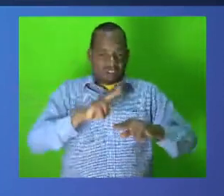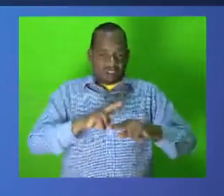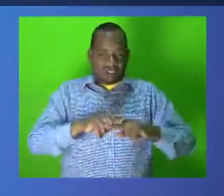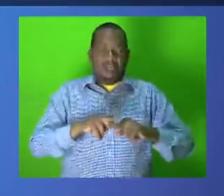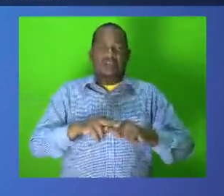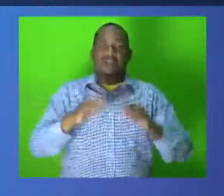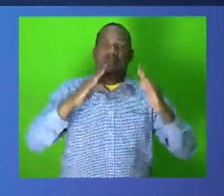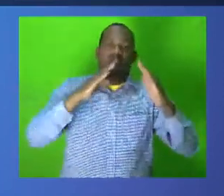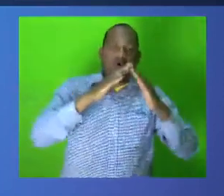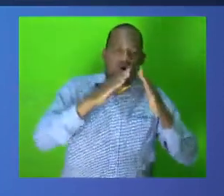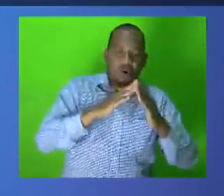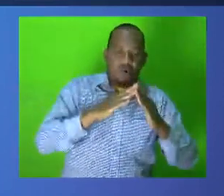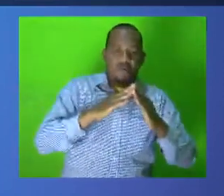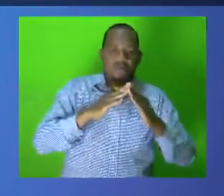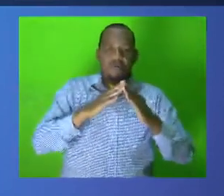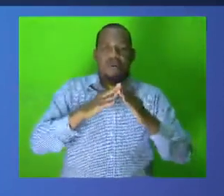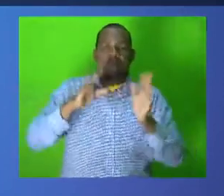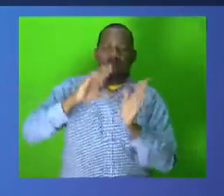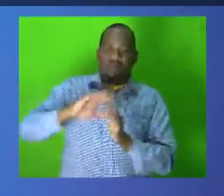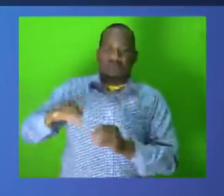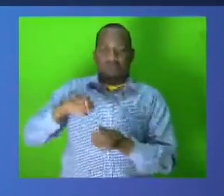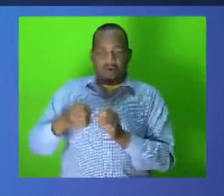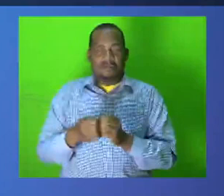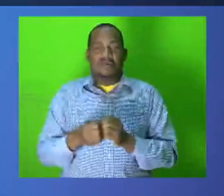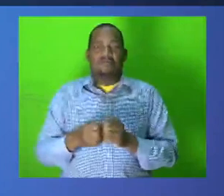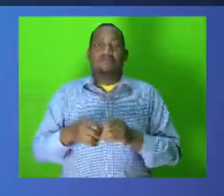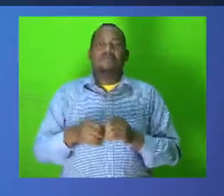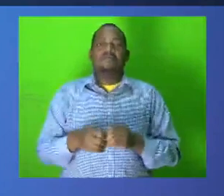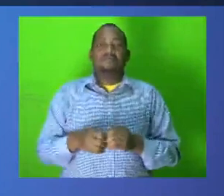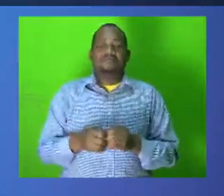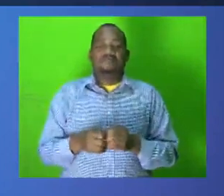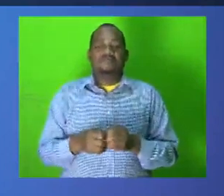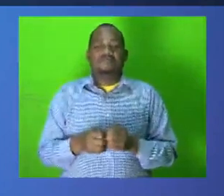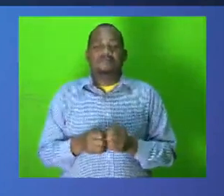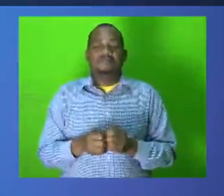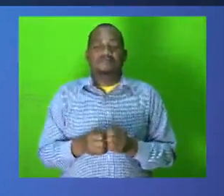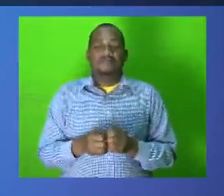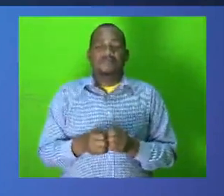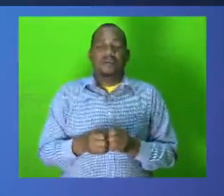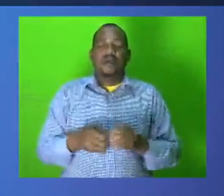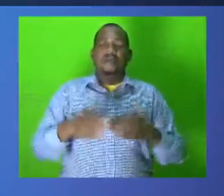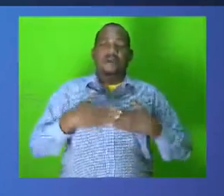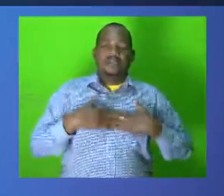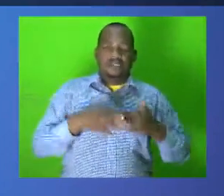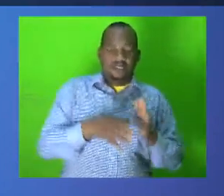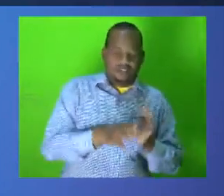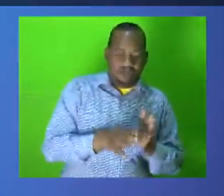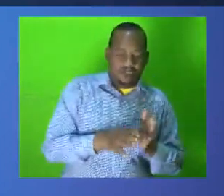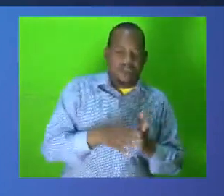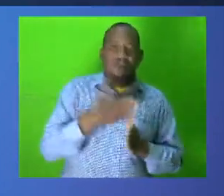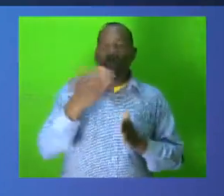and also another objective of research is to fill the gaps,